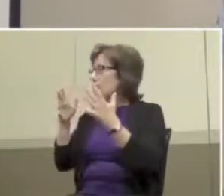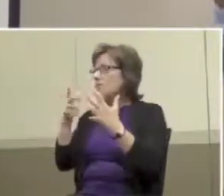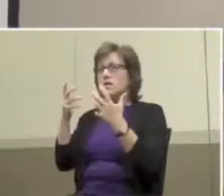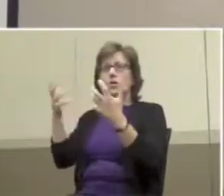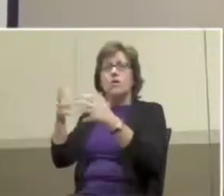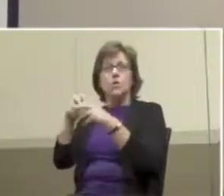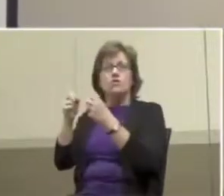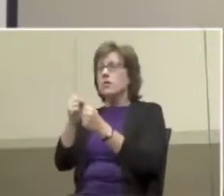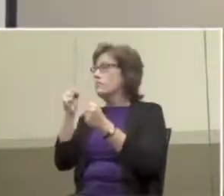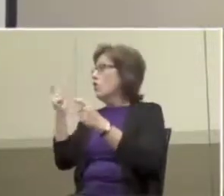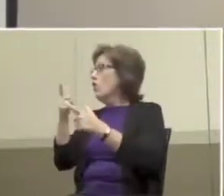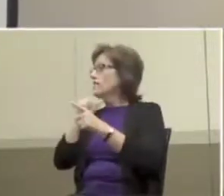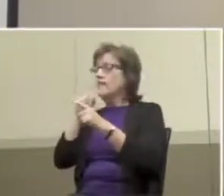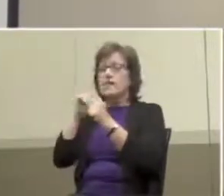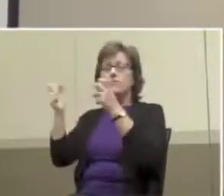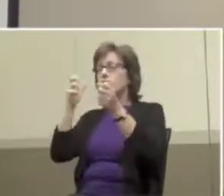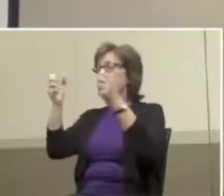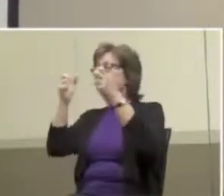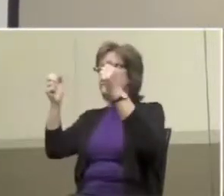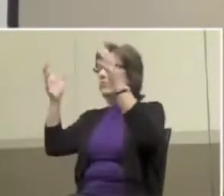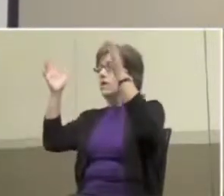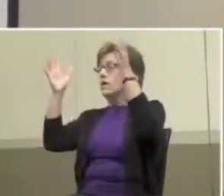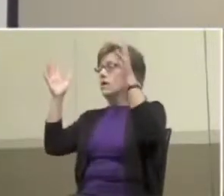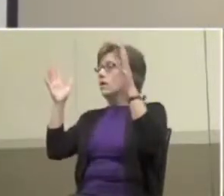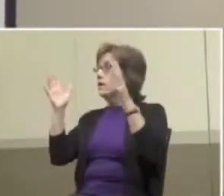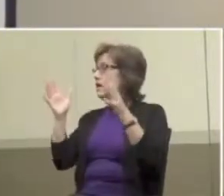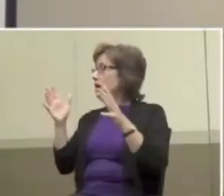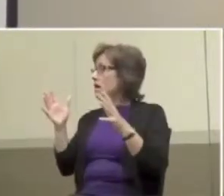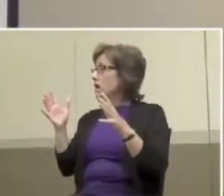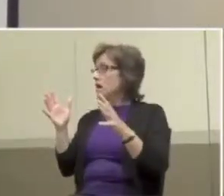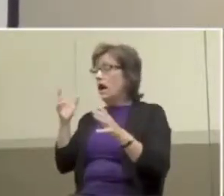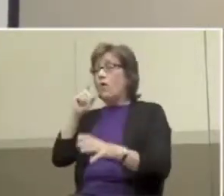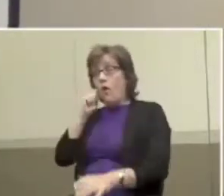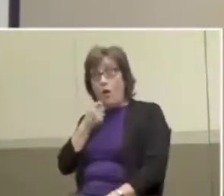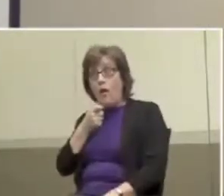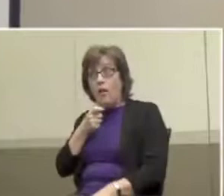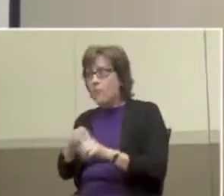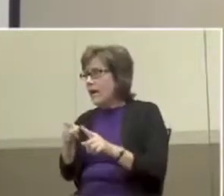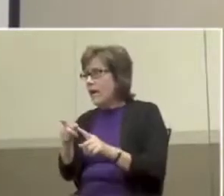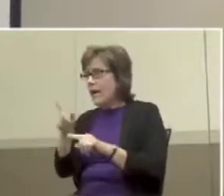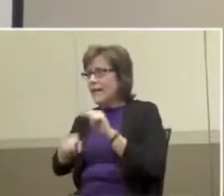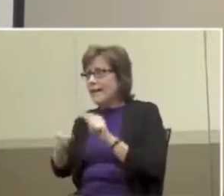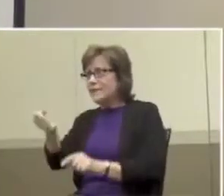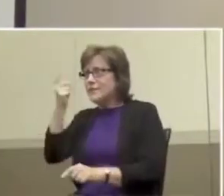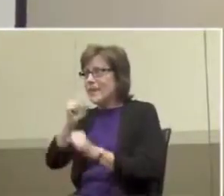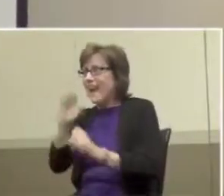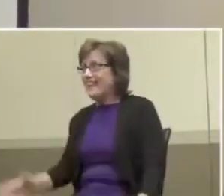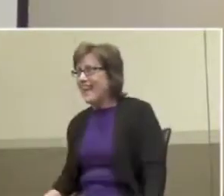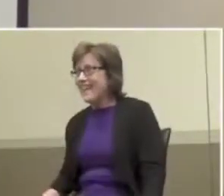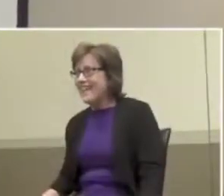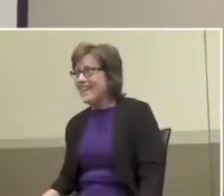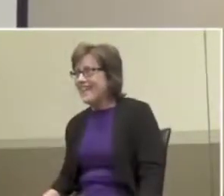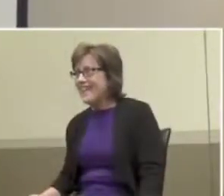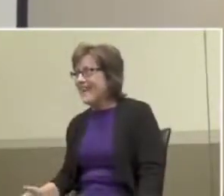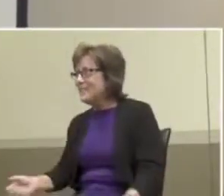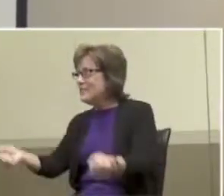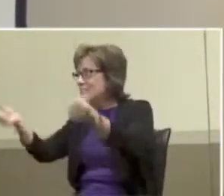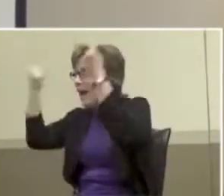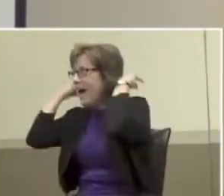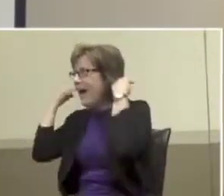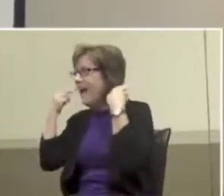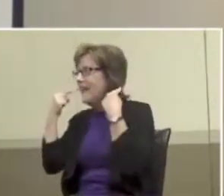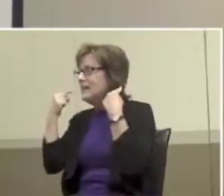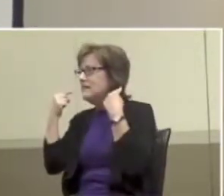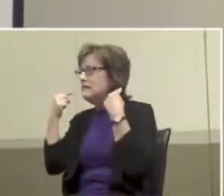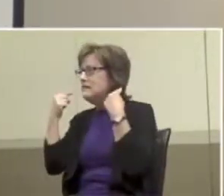boop, boop, boop, boop, boop, boop, sign, which I thought was really kind of cool, but I couldn't understand a word of it. And I thought, I'm going to